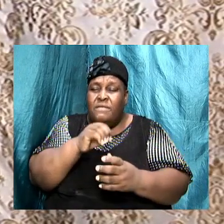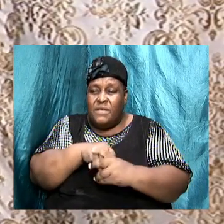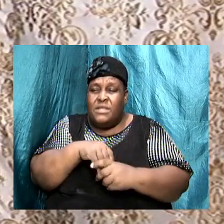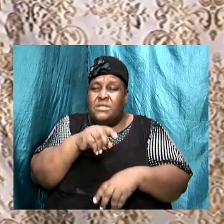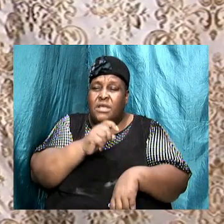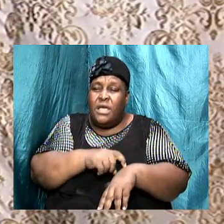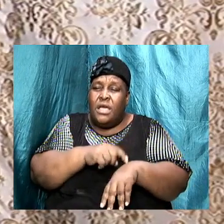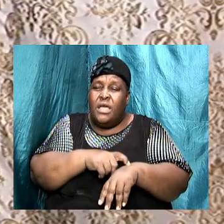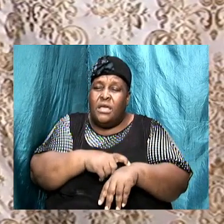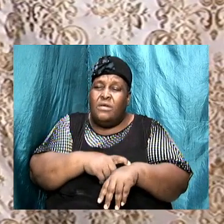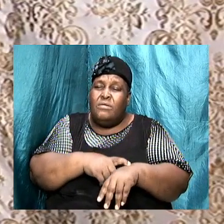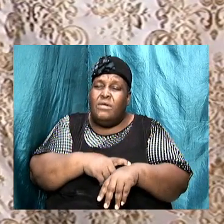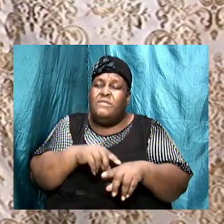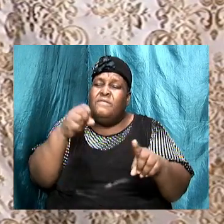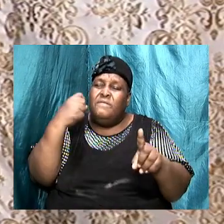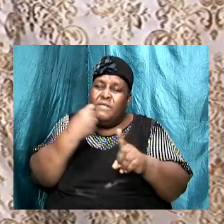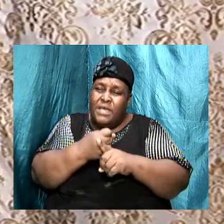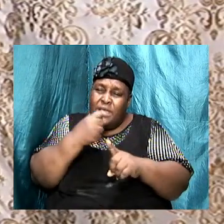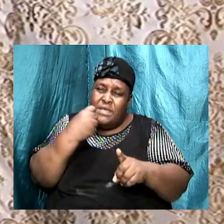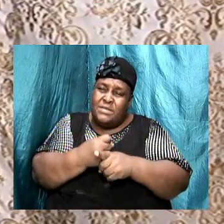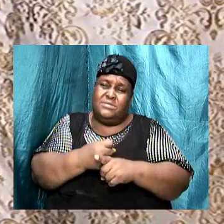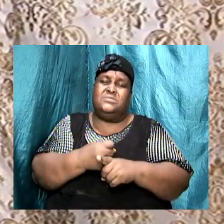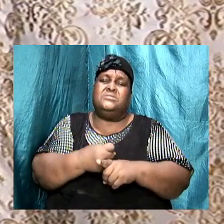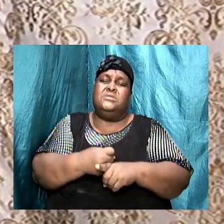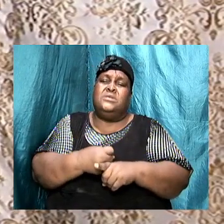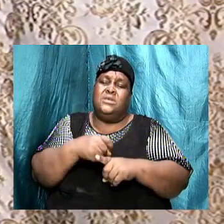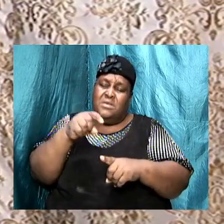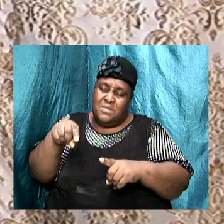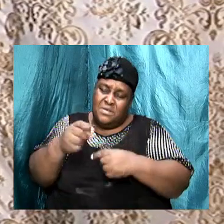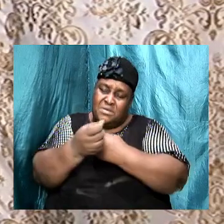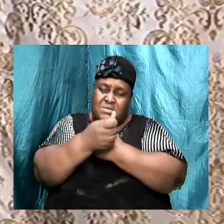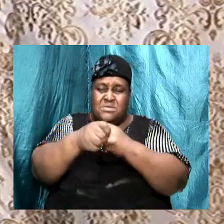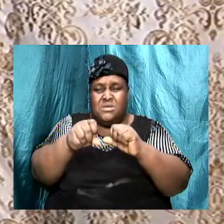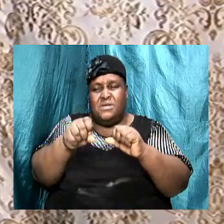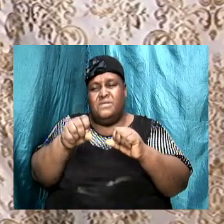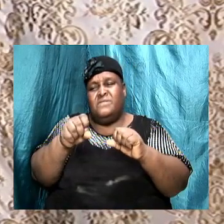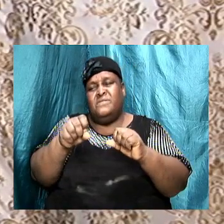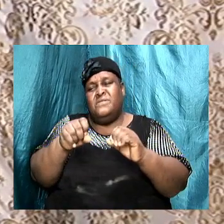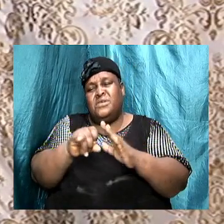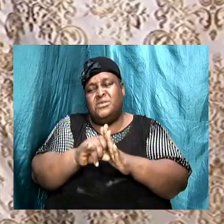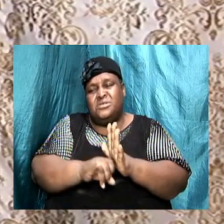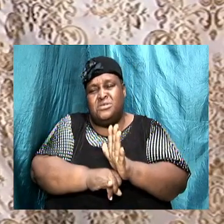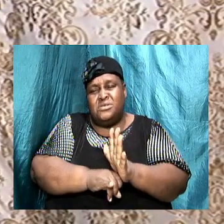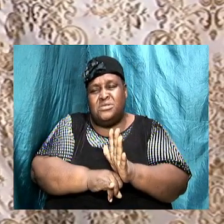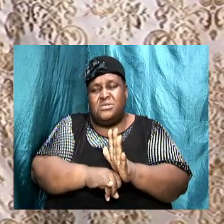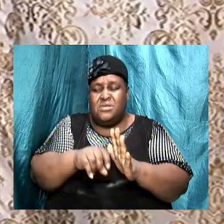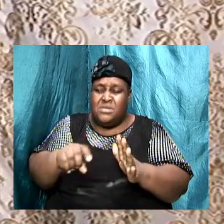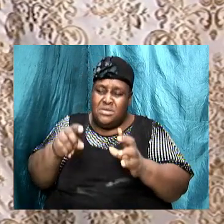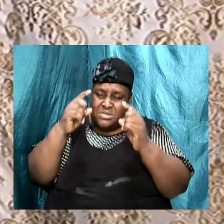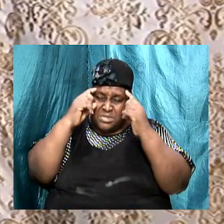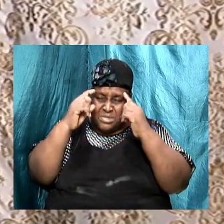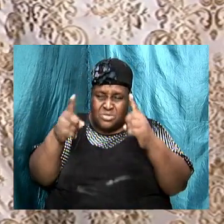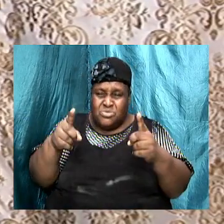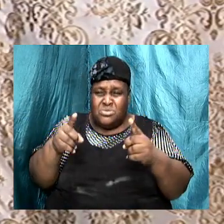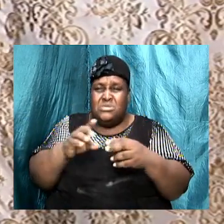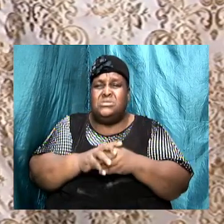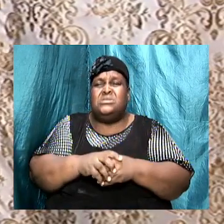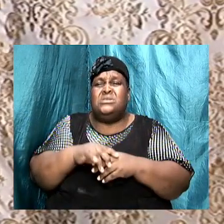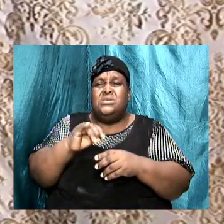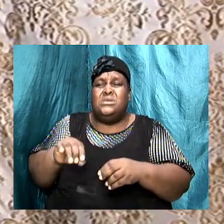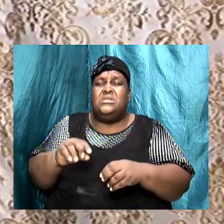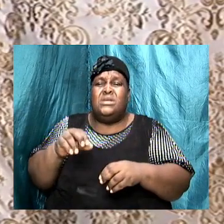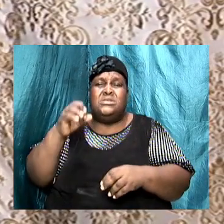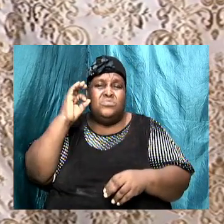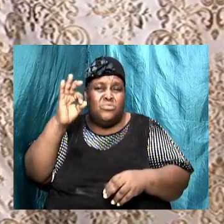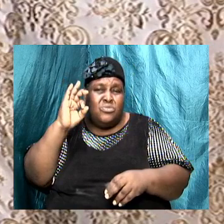we believe in. We have to fight for this salvation, for this doctrine that has been